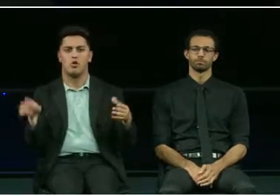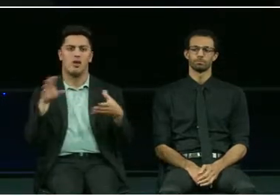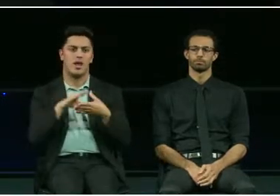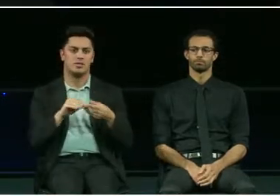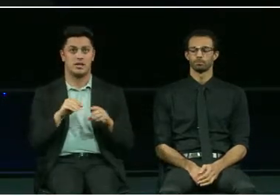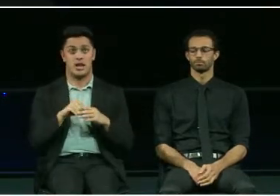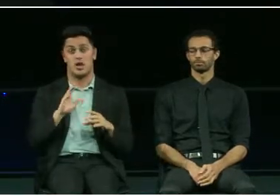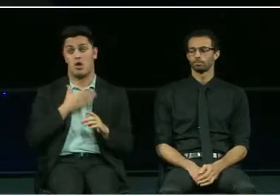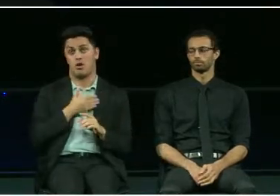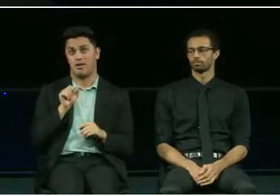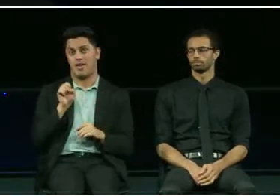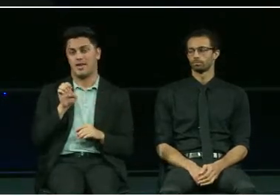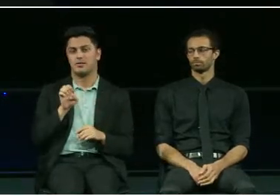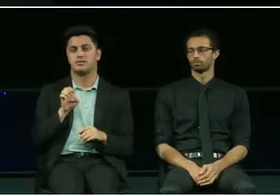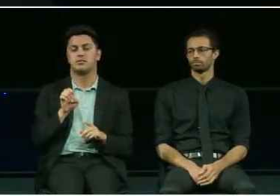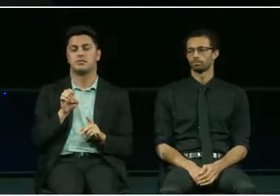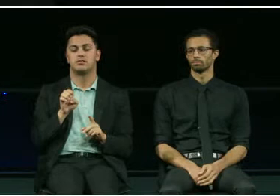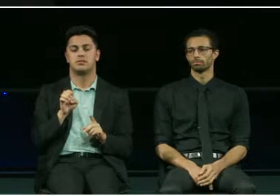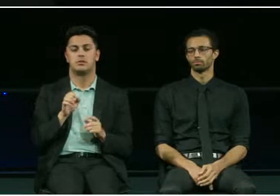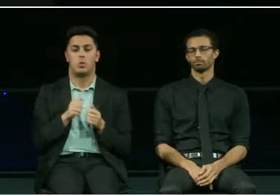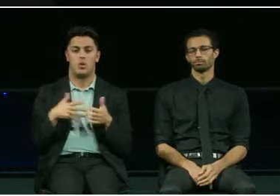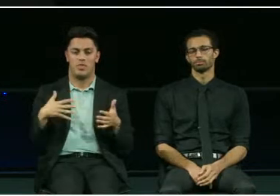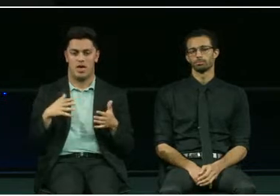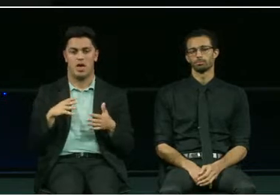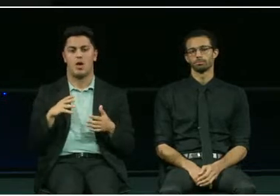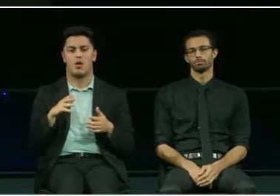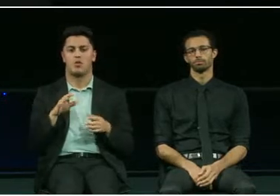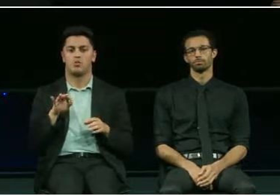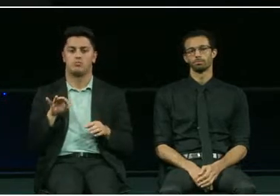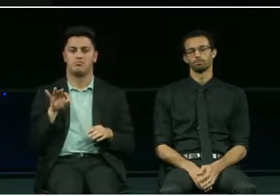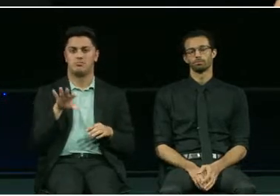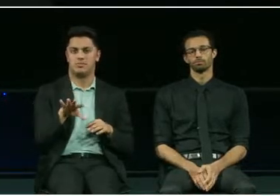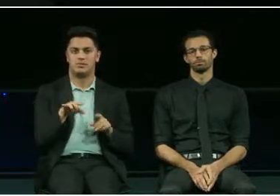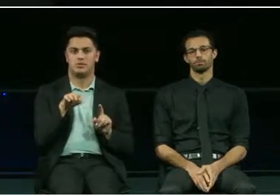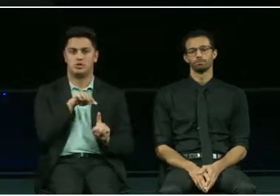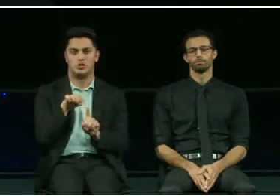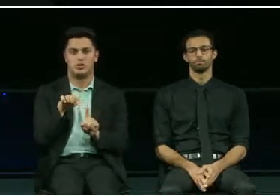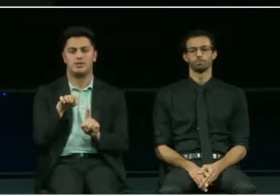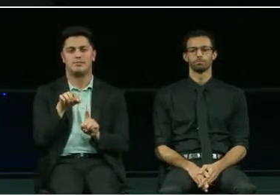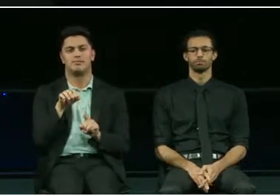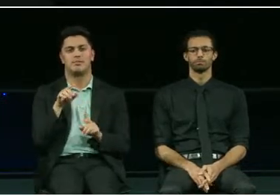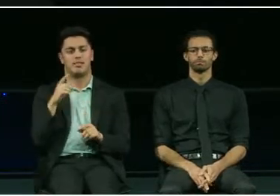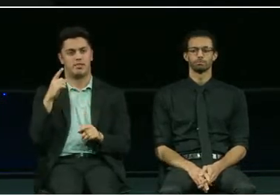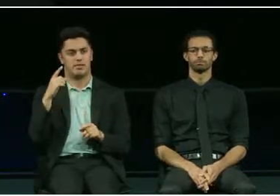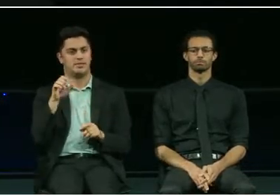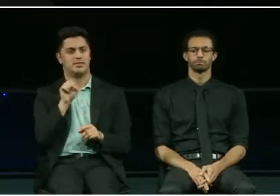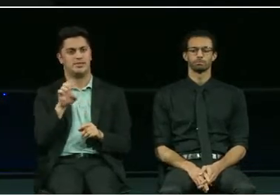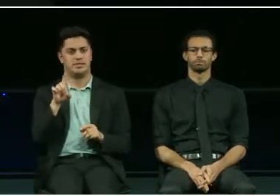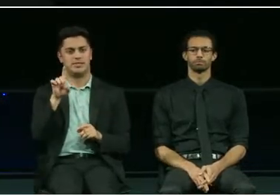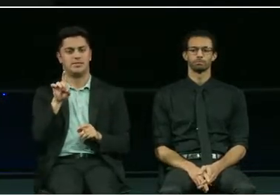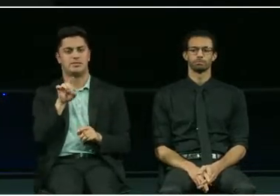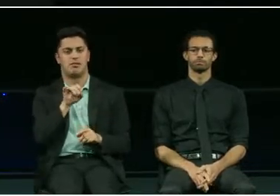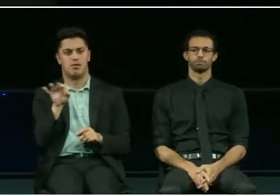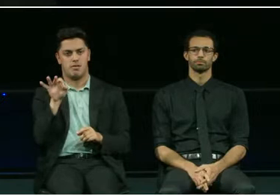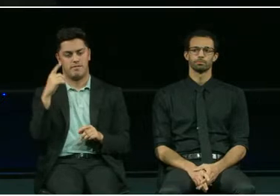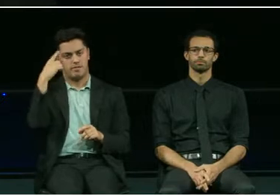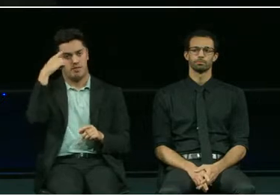in our case, without being, you know, planting like a certain seeds of thoughts, but just letting